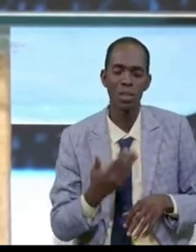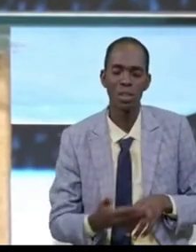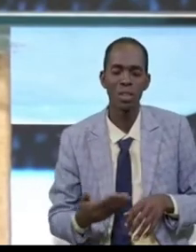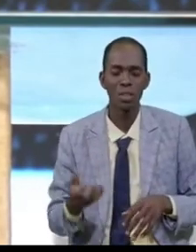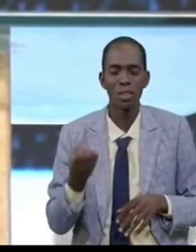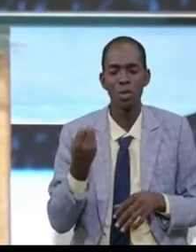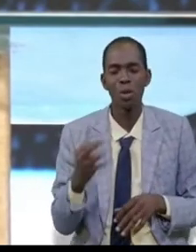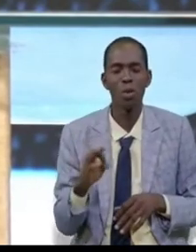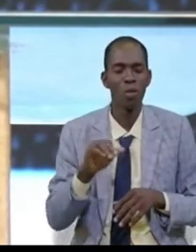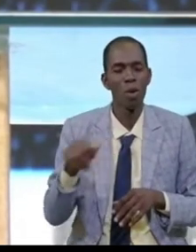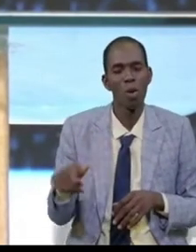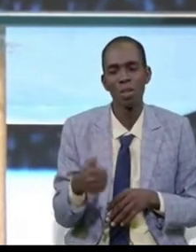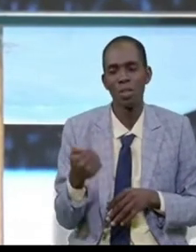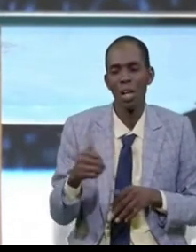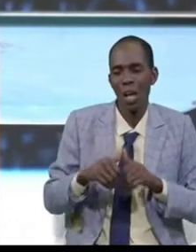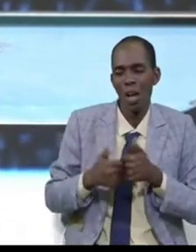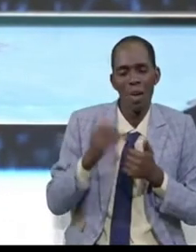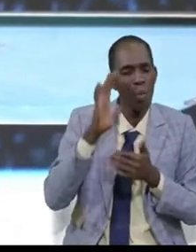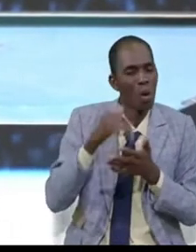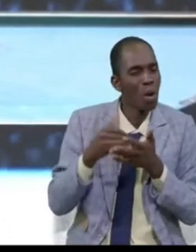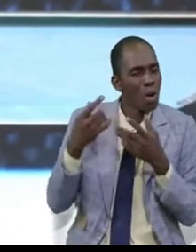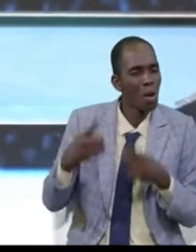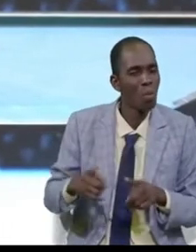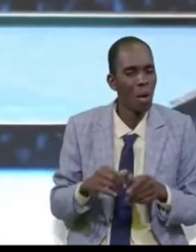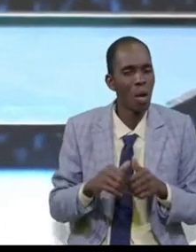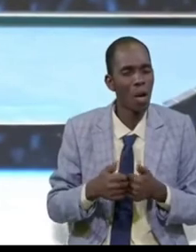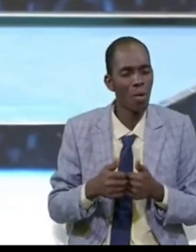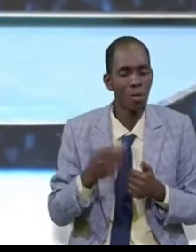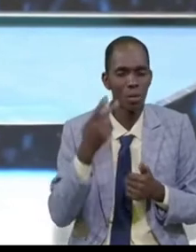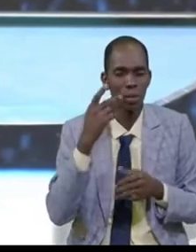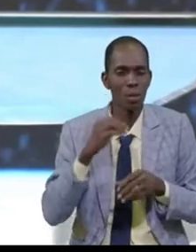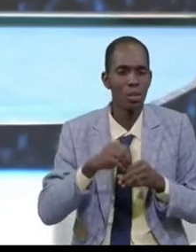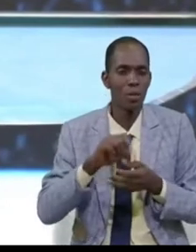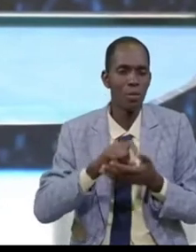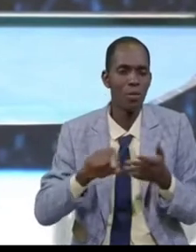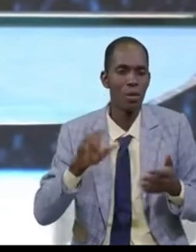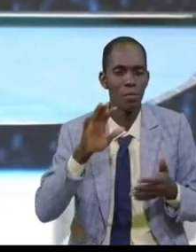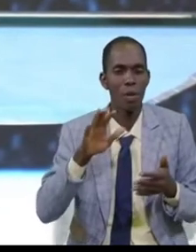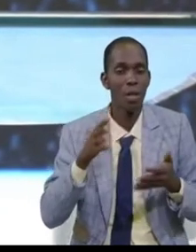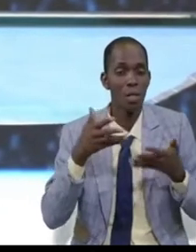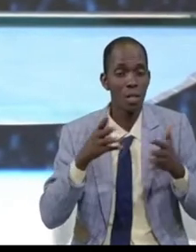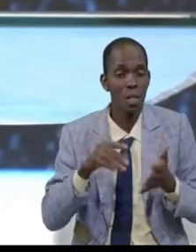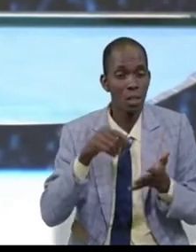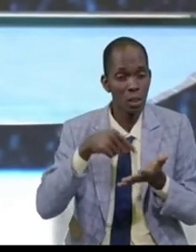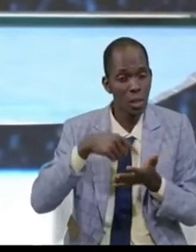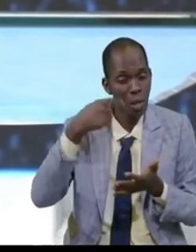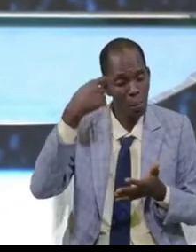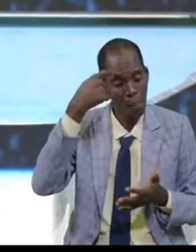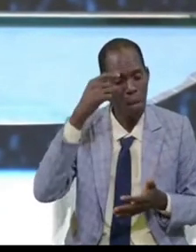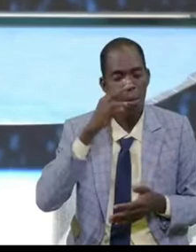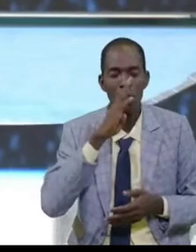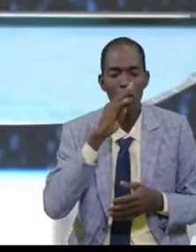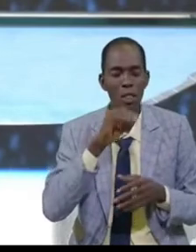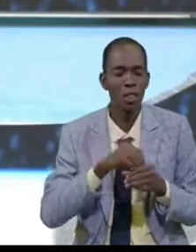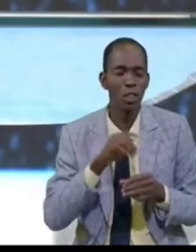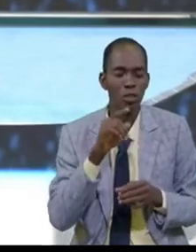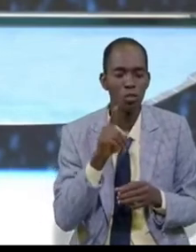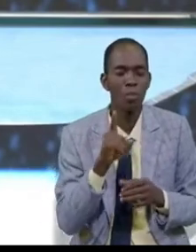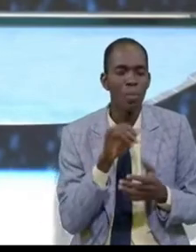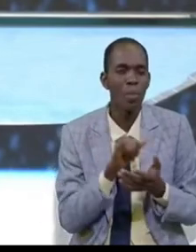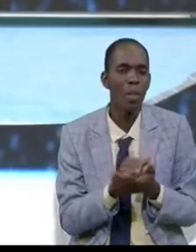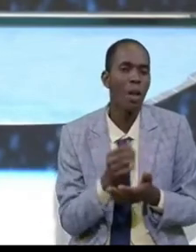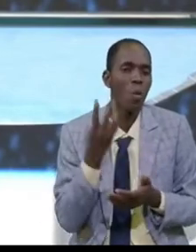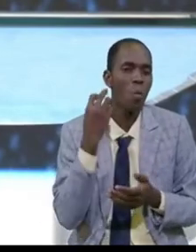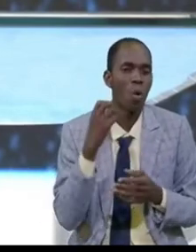others. How will that happen? In verse 5, let this mind be in you that was also